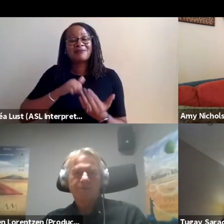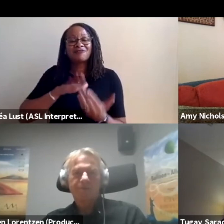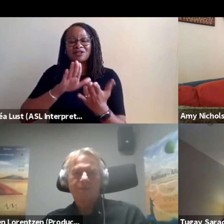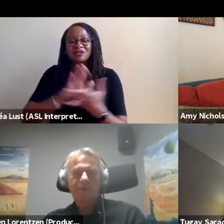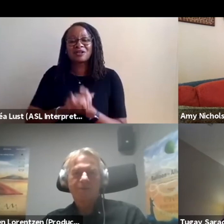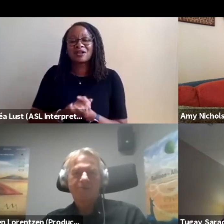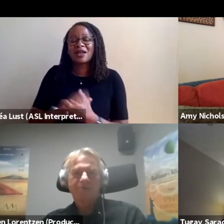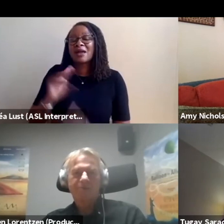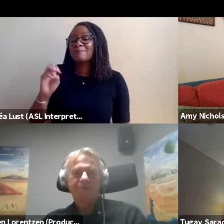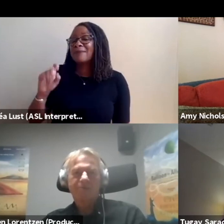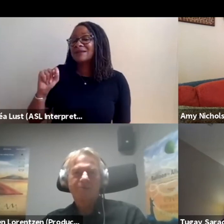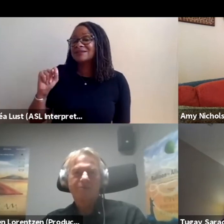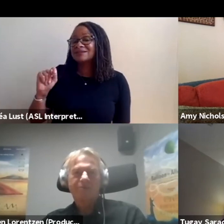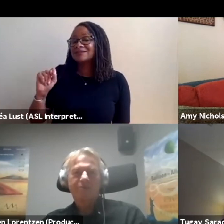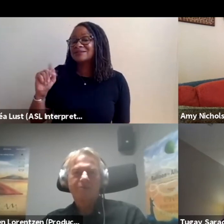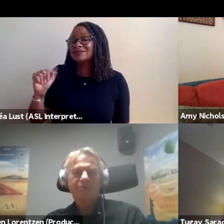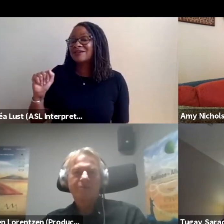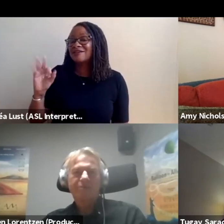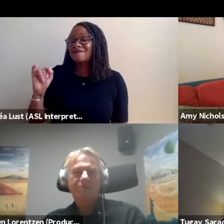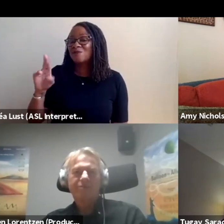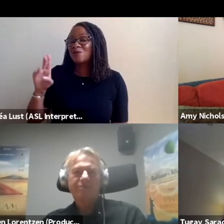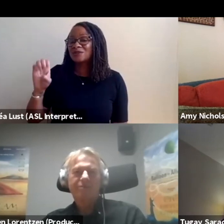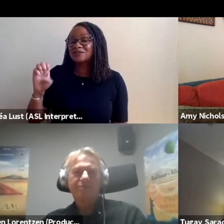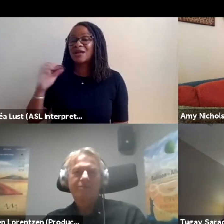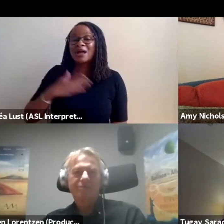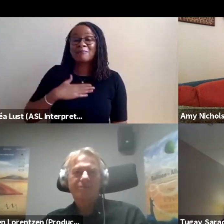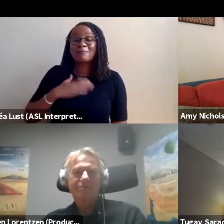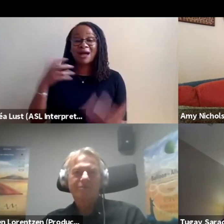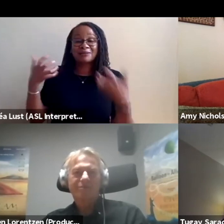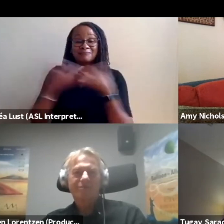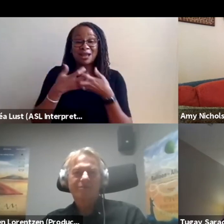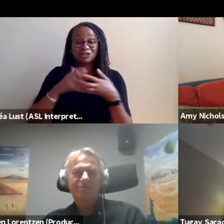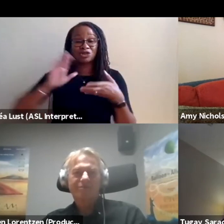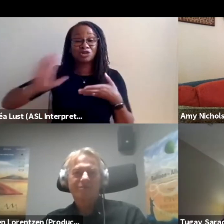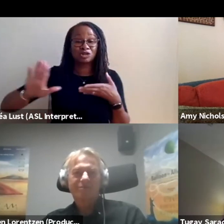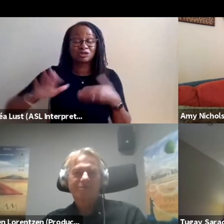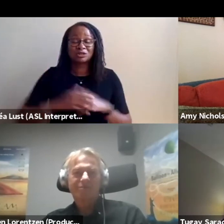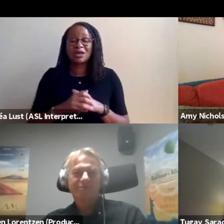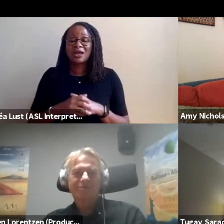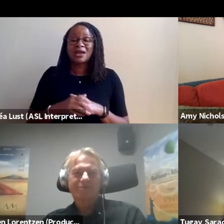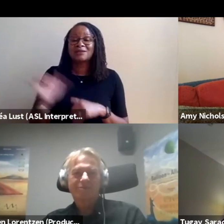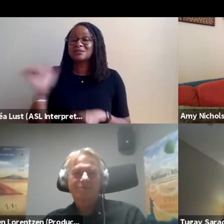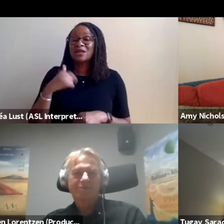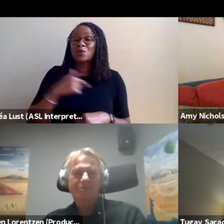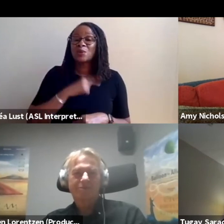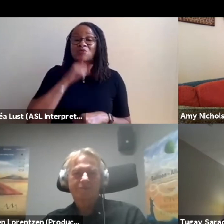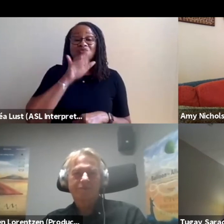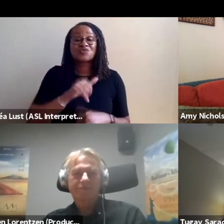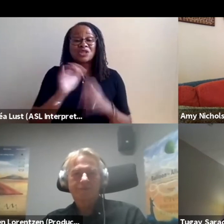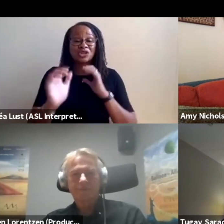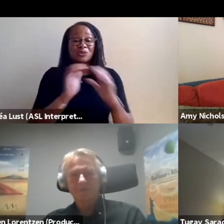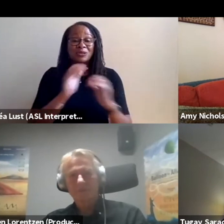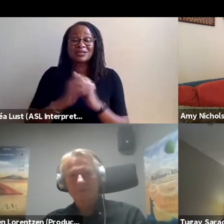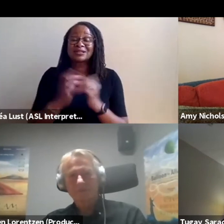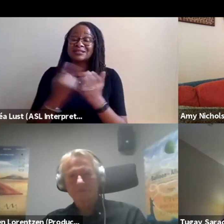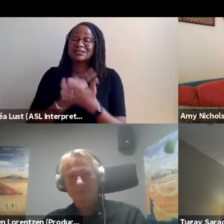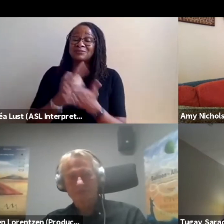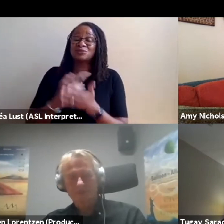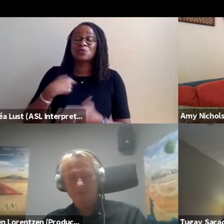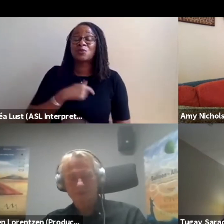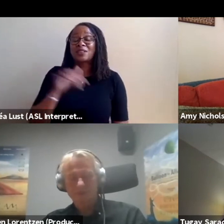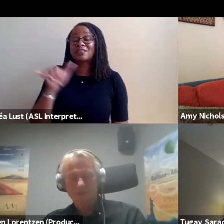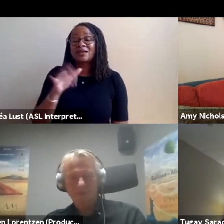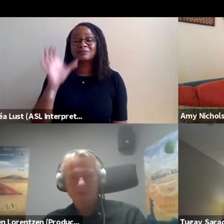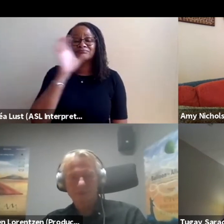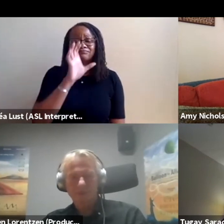metaphors really matched to her metaphors. So it was like we were really communicating, and sometimes we were like, looking